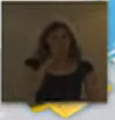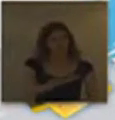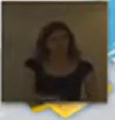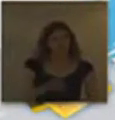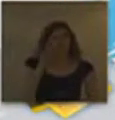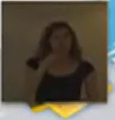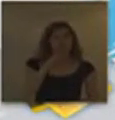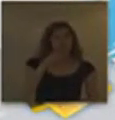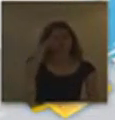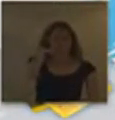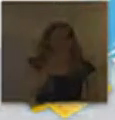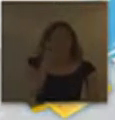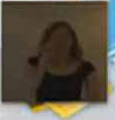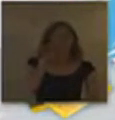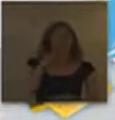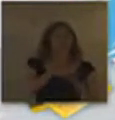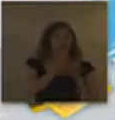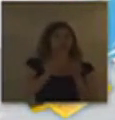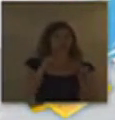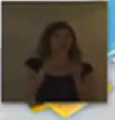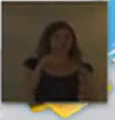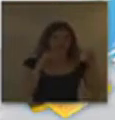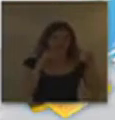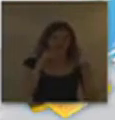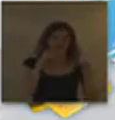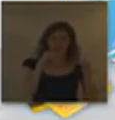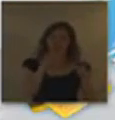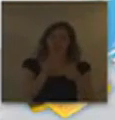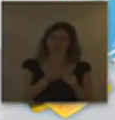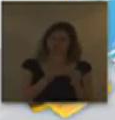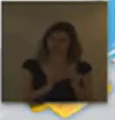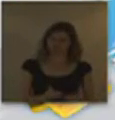parents that knew sign language, or deaf with sign language, or knew sign language.